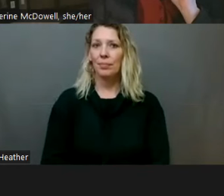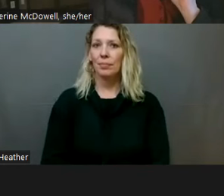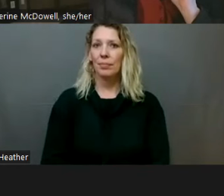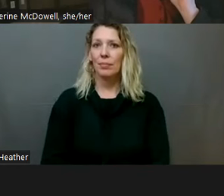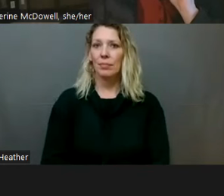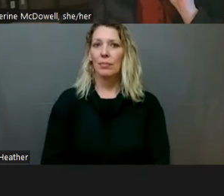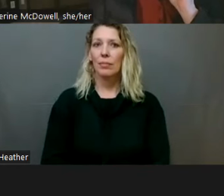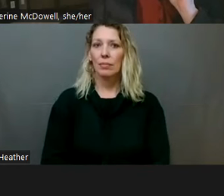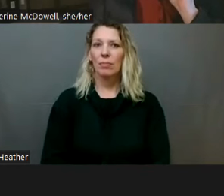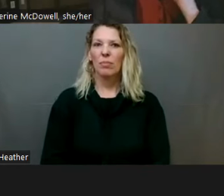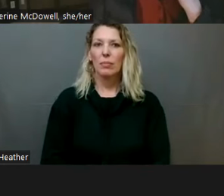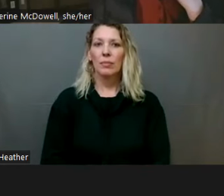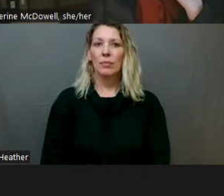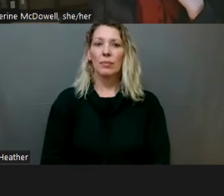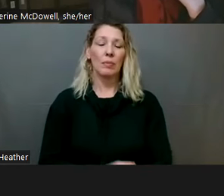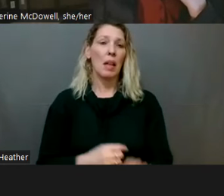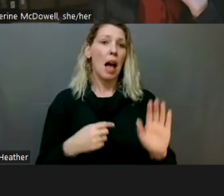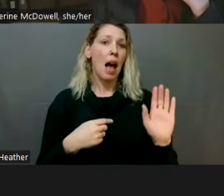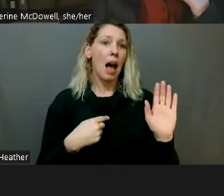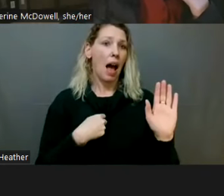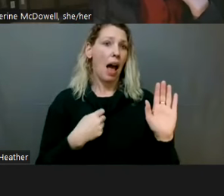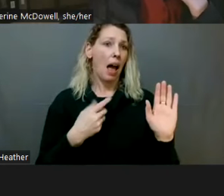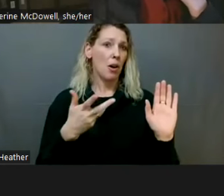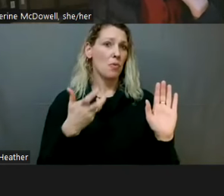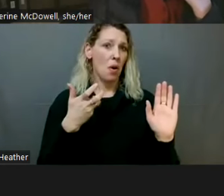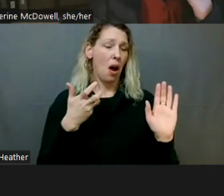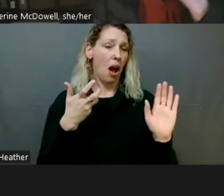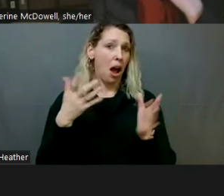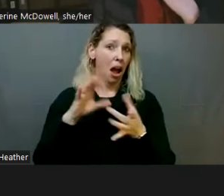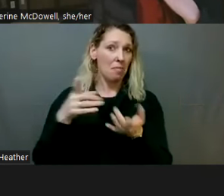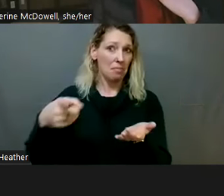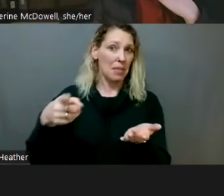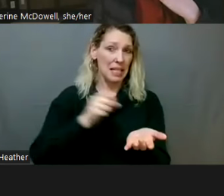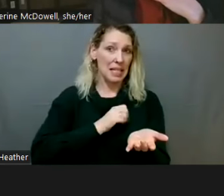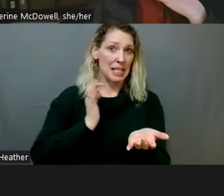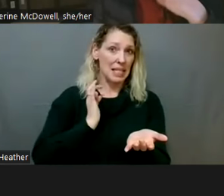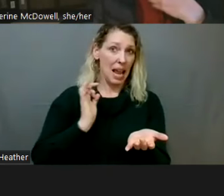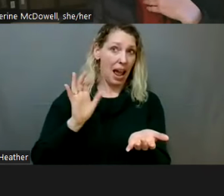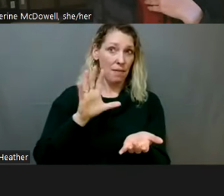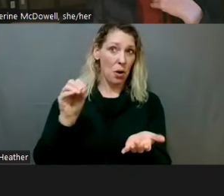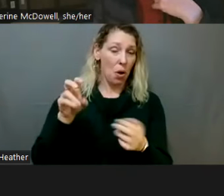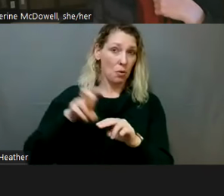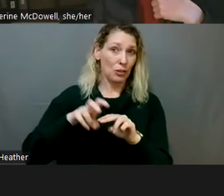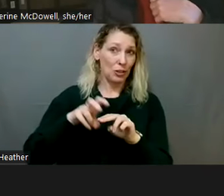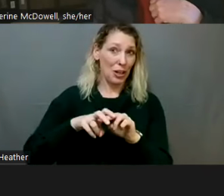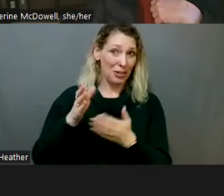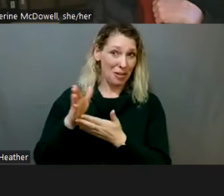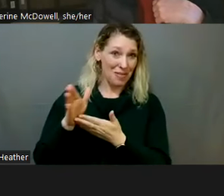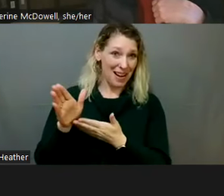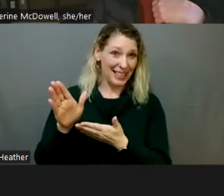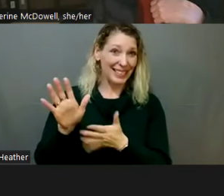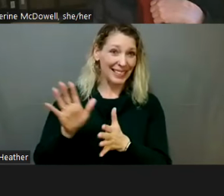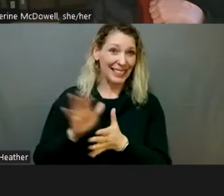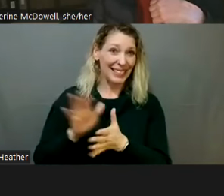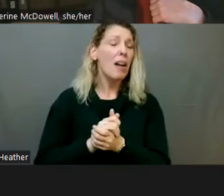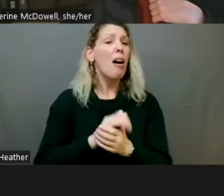I'd like to toss it to staff if that's okay, co-chairs. All right. Okay,